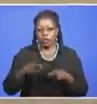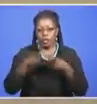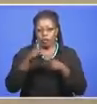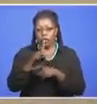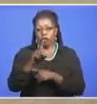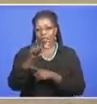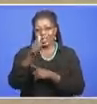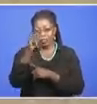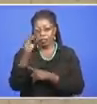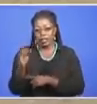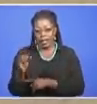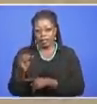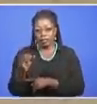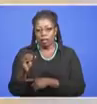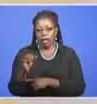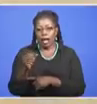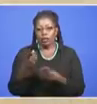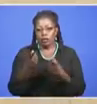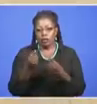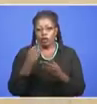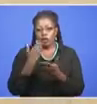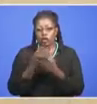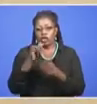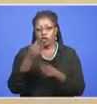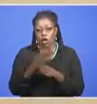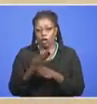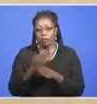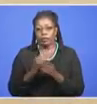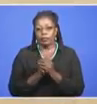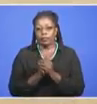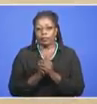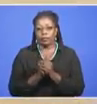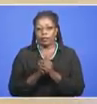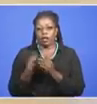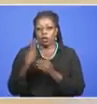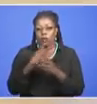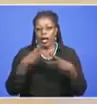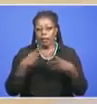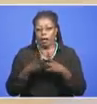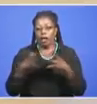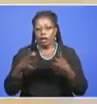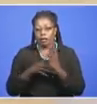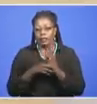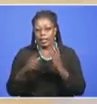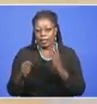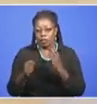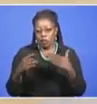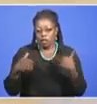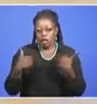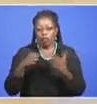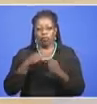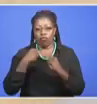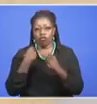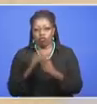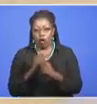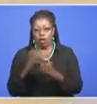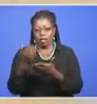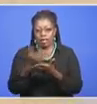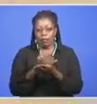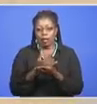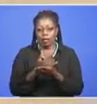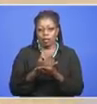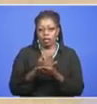110% effort, we do good. You have a lot of talent. Young, strong. You